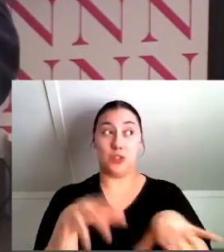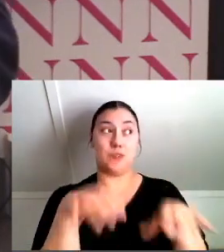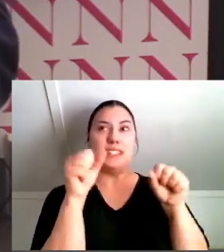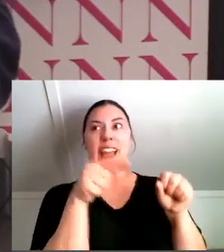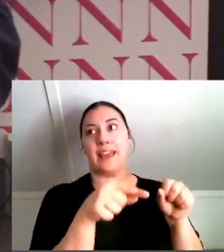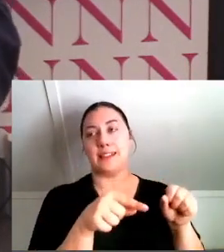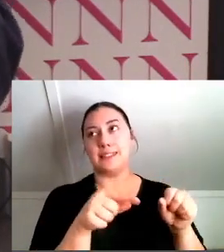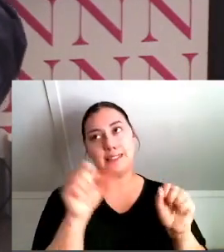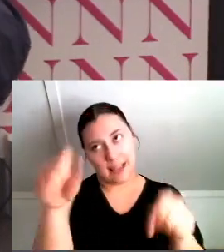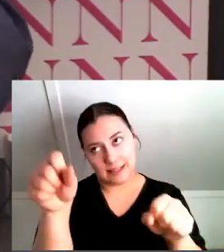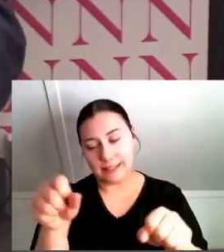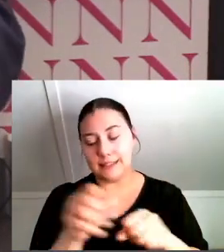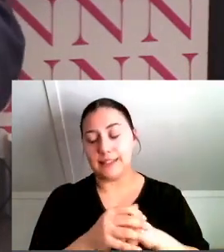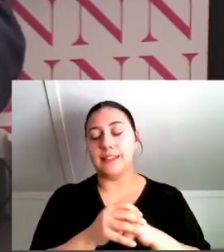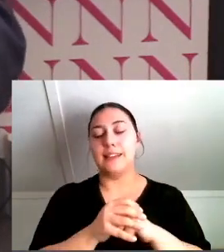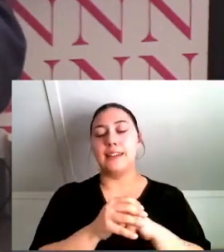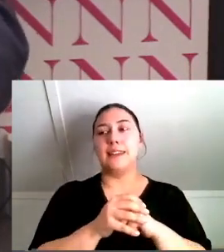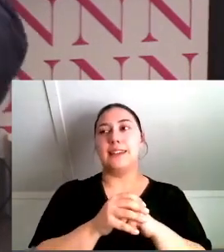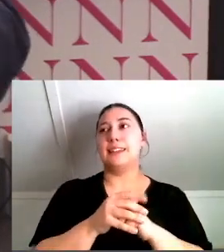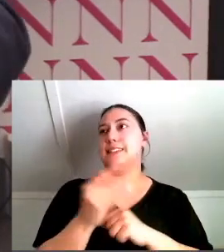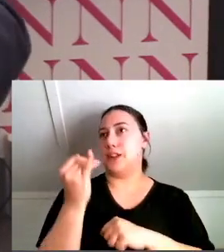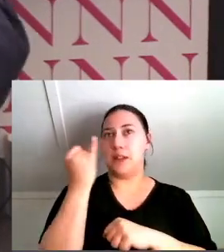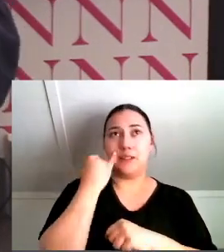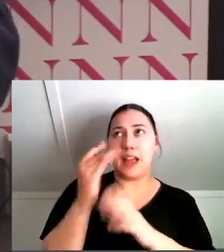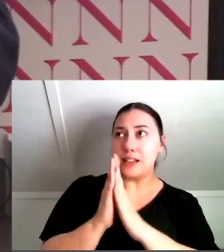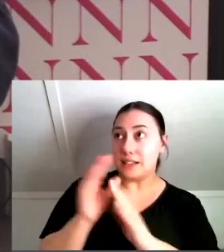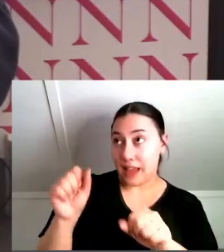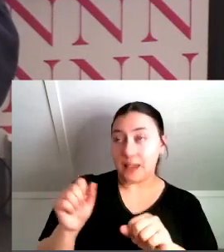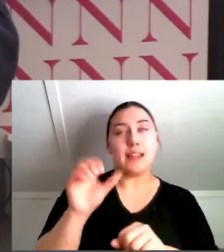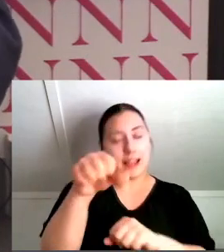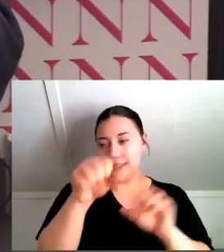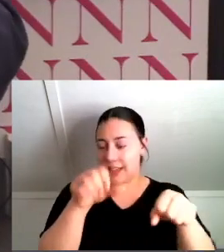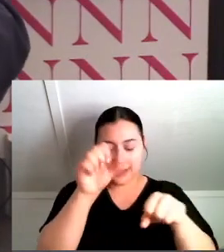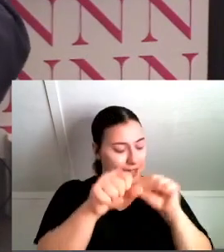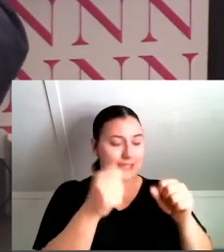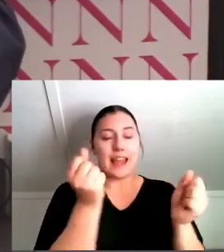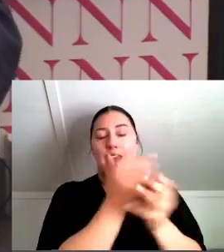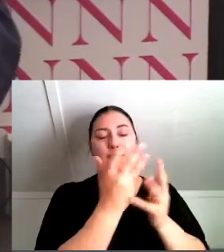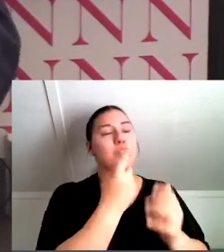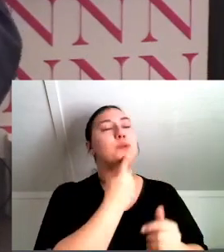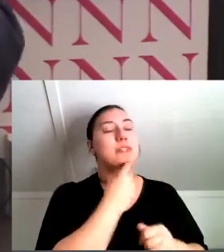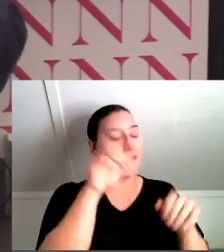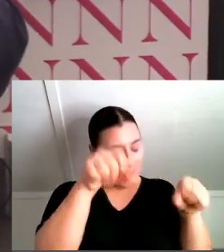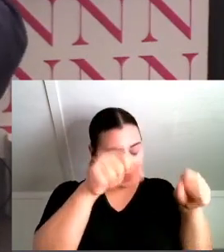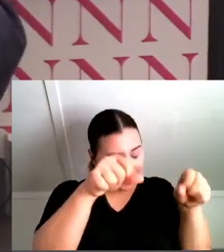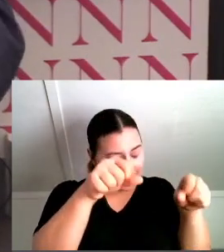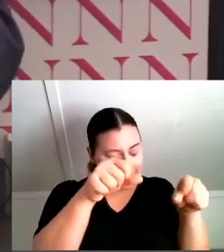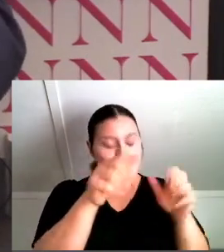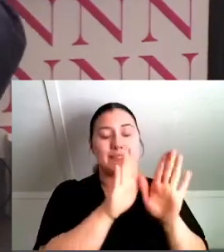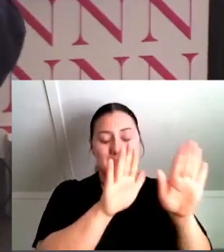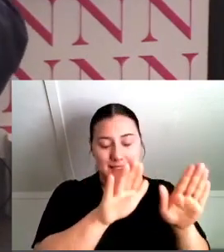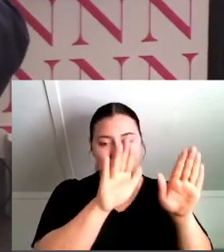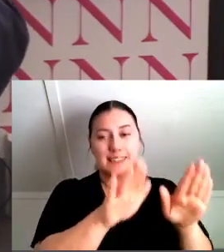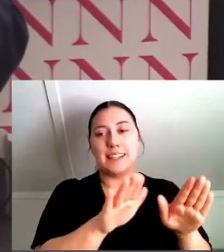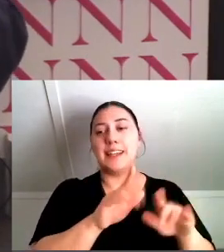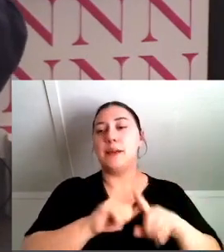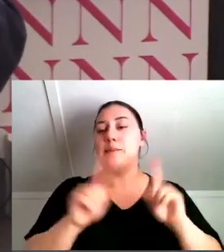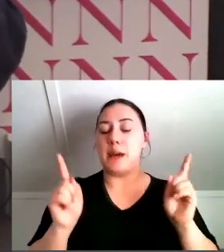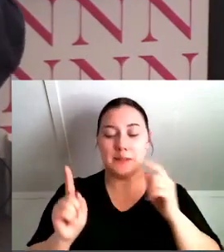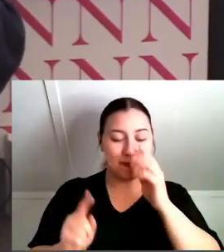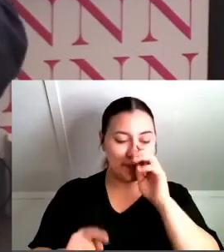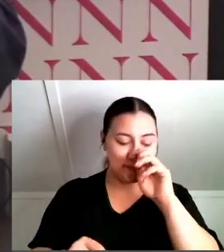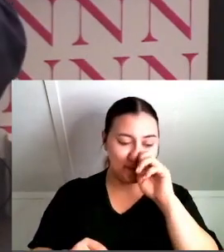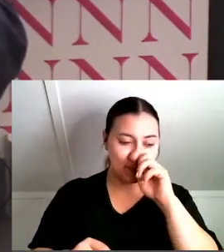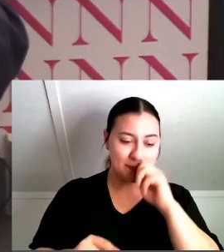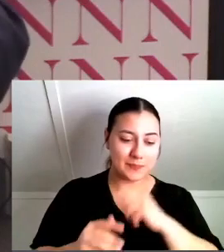can you teach African American? Yes. Can you teach this? Yes. I mean, yes. Right. I never once said, they said in class, can